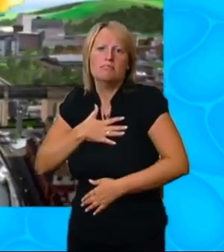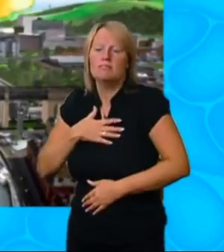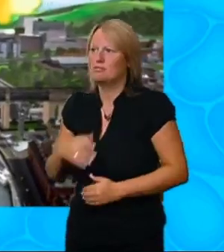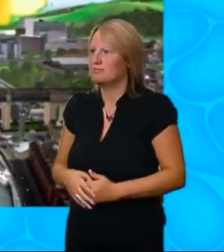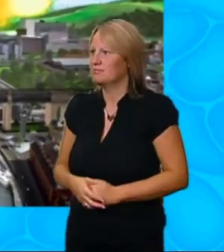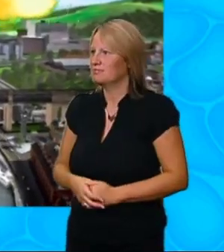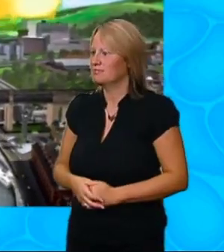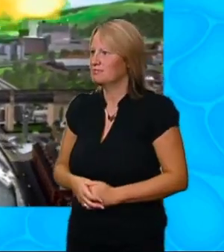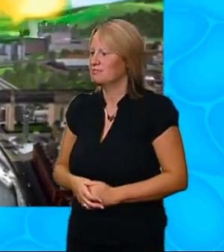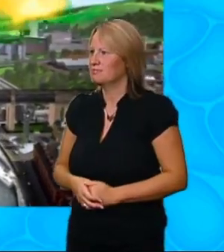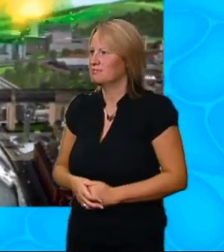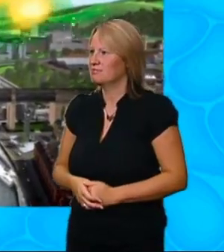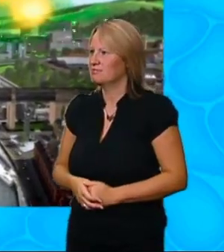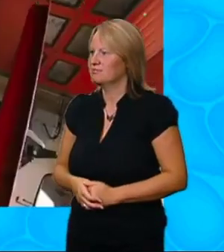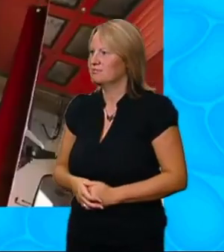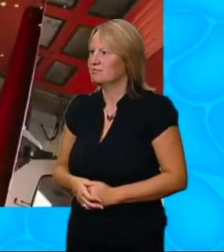me.